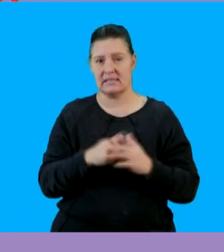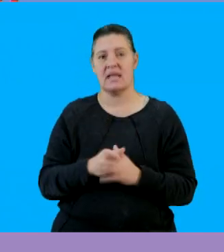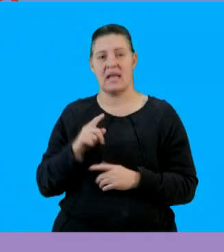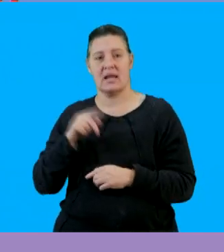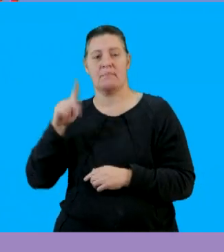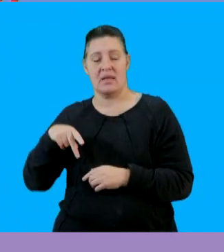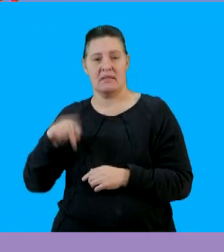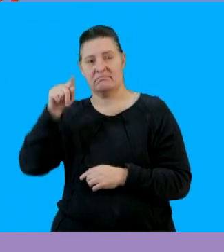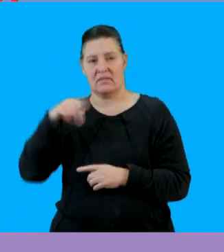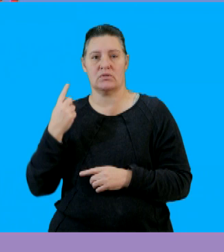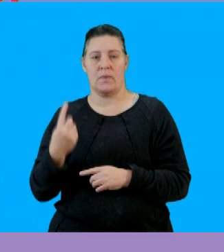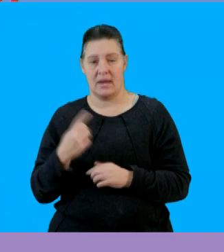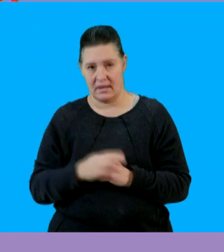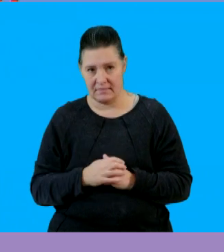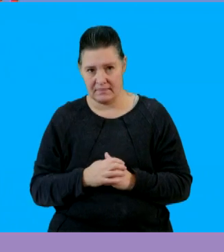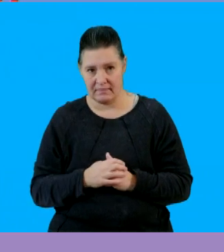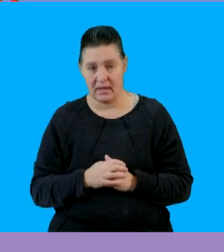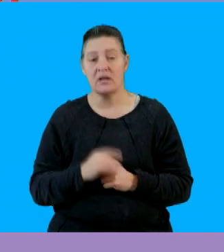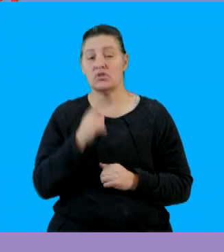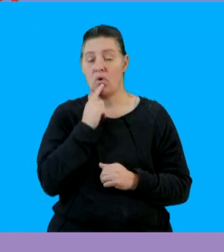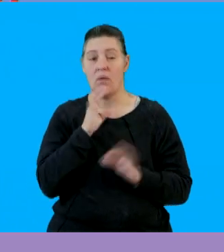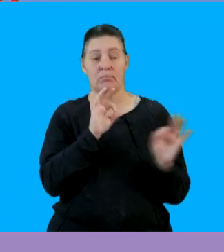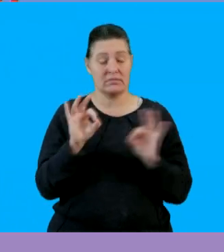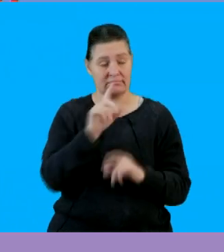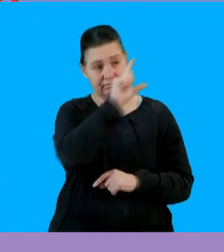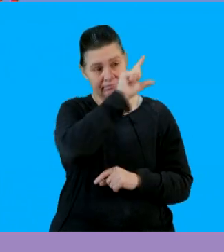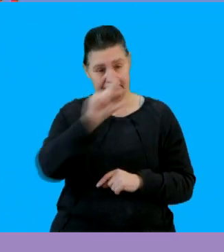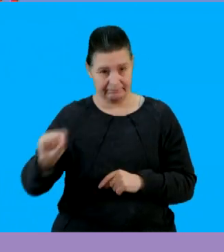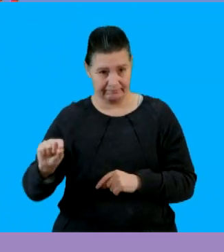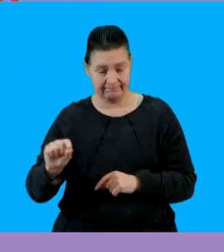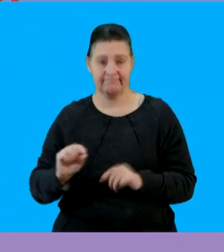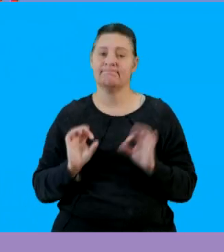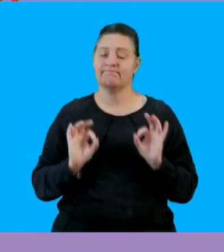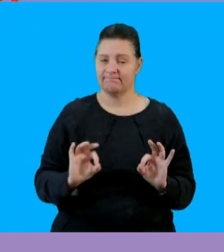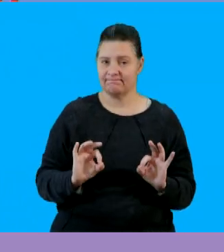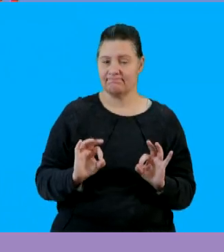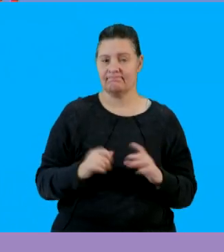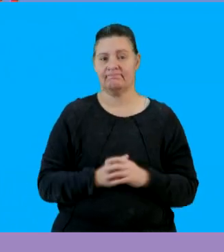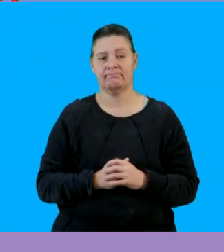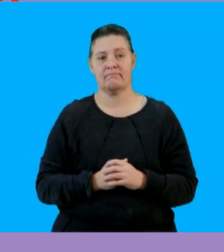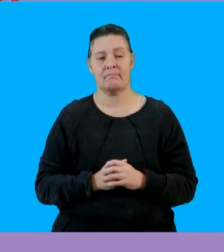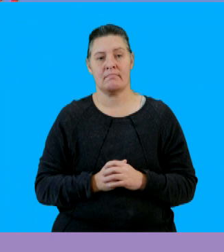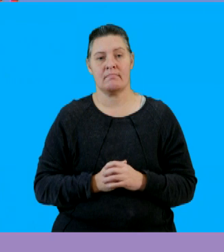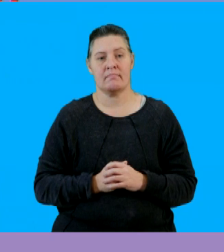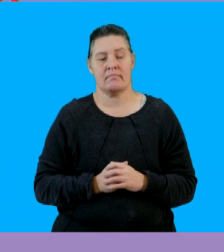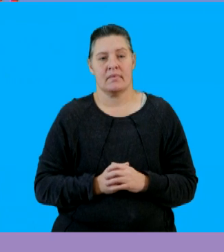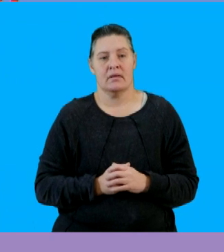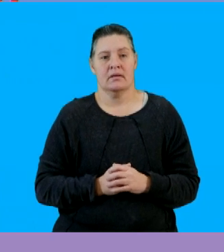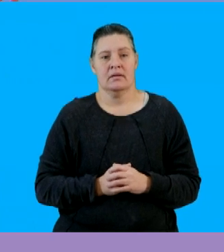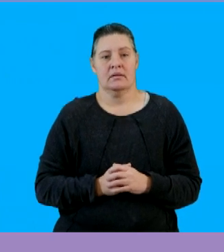is 1. So that is our final expression, and it has been placed properly in descending order of